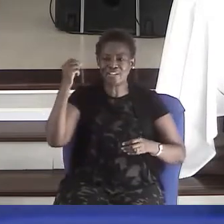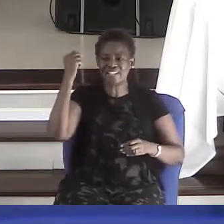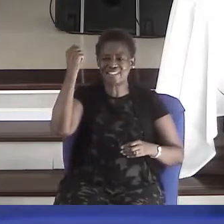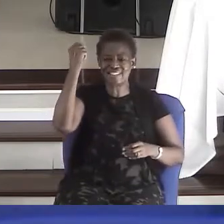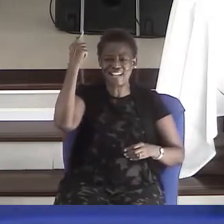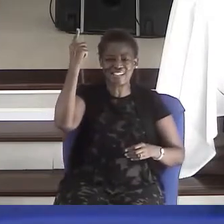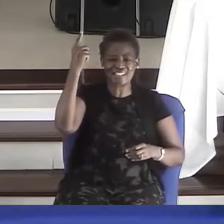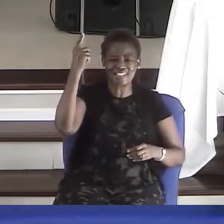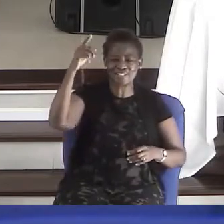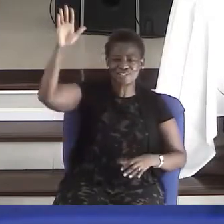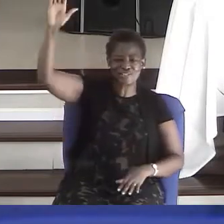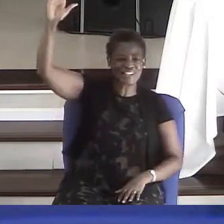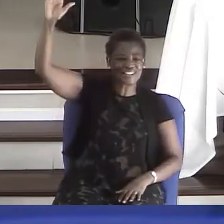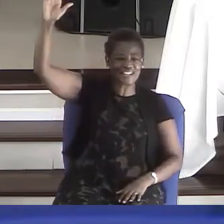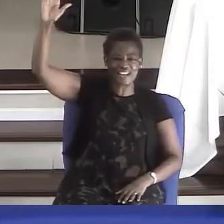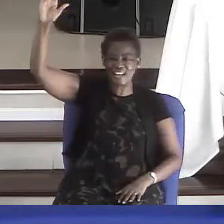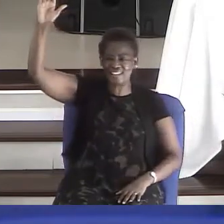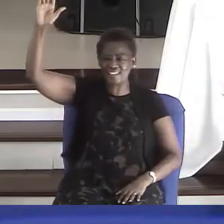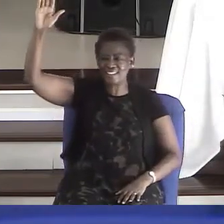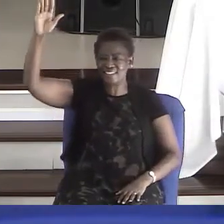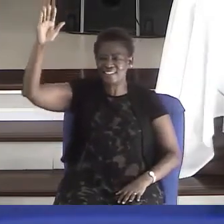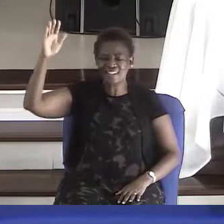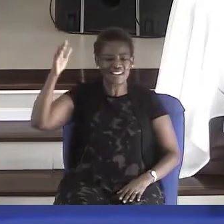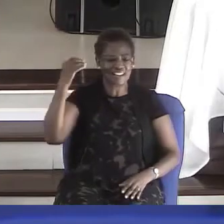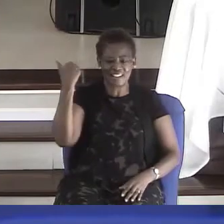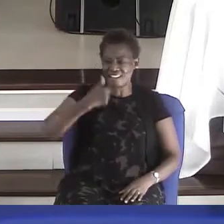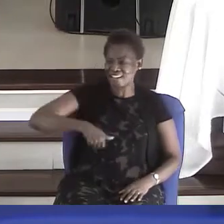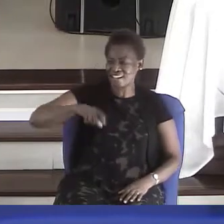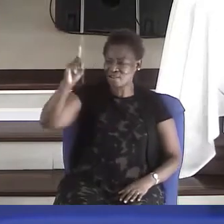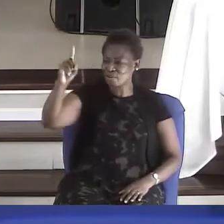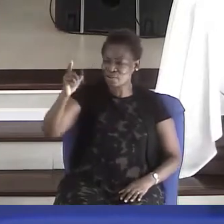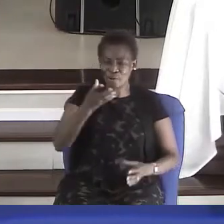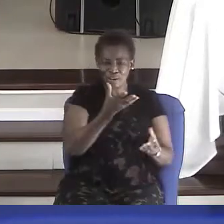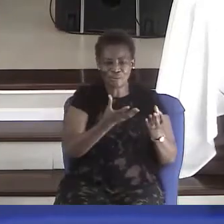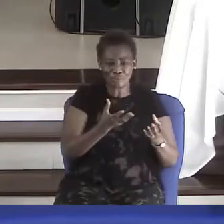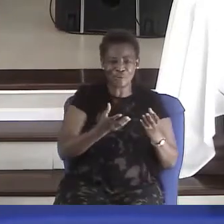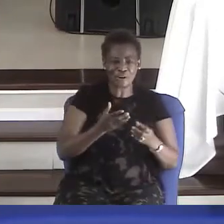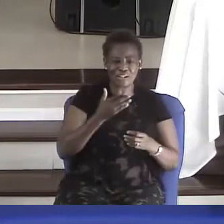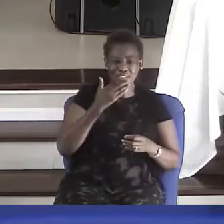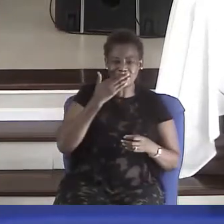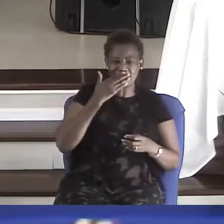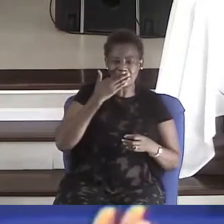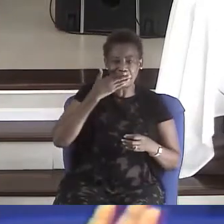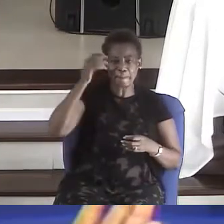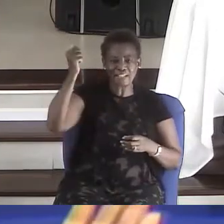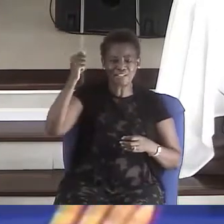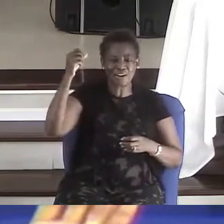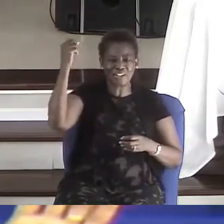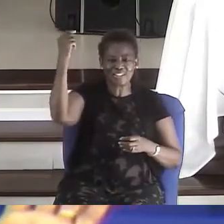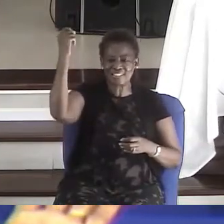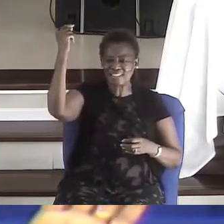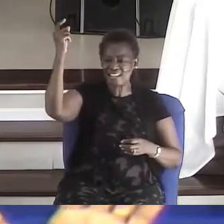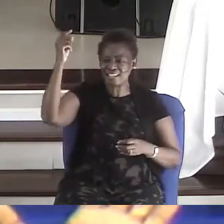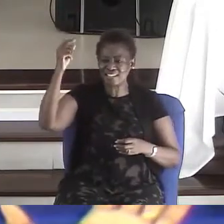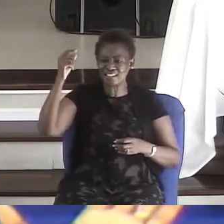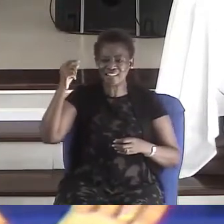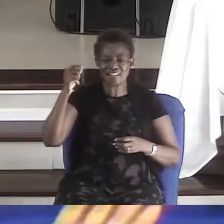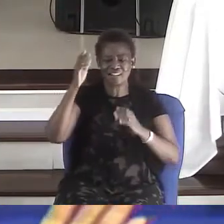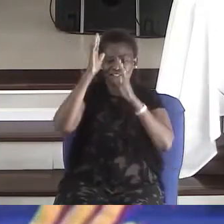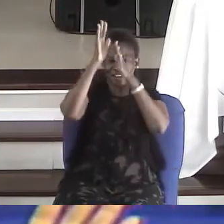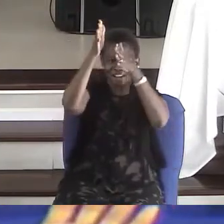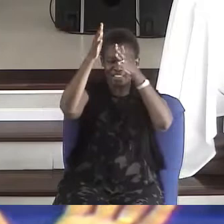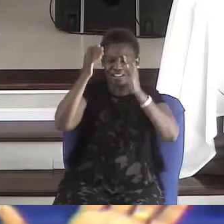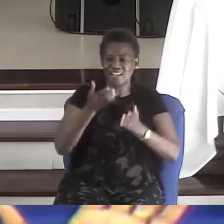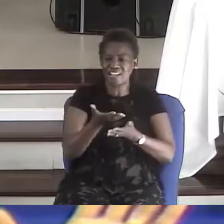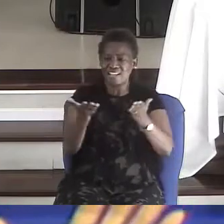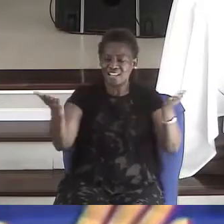raise that hand. A better understanding of this verse. Anybody else? Father, here are some hands. Some people need to get it today. Lord, open